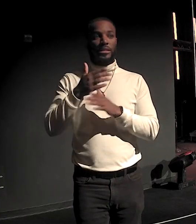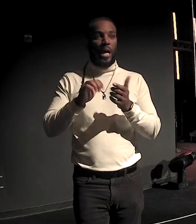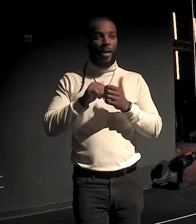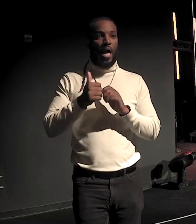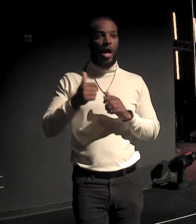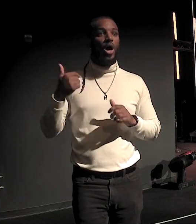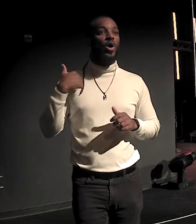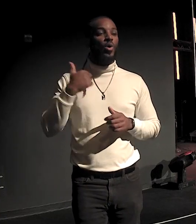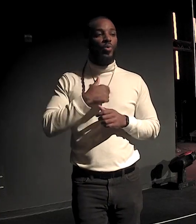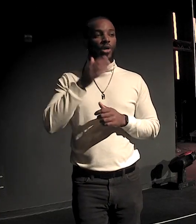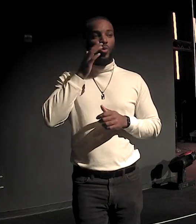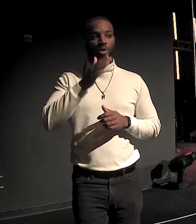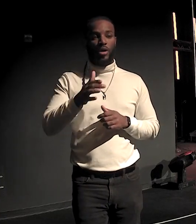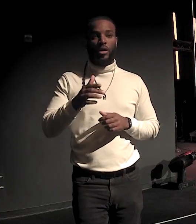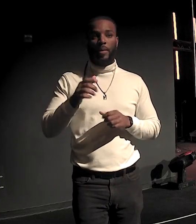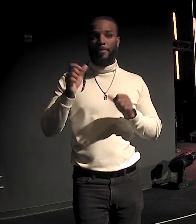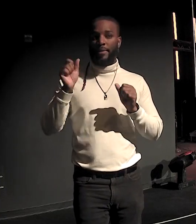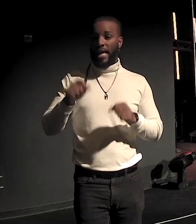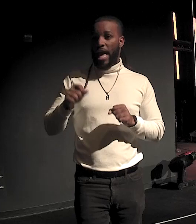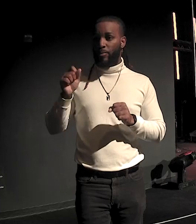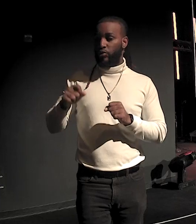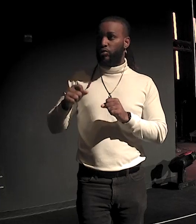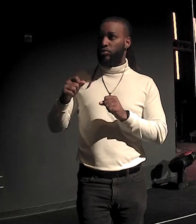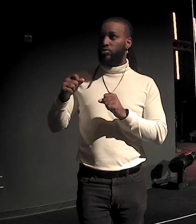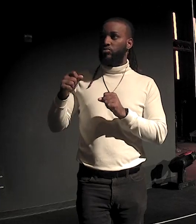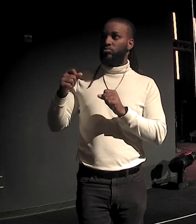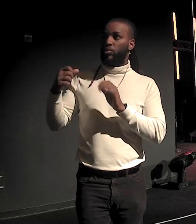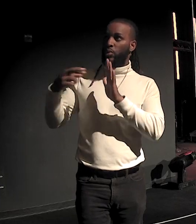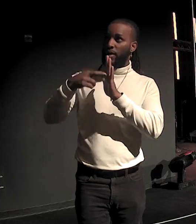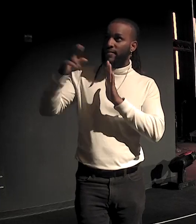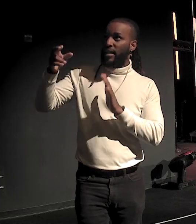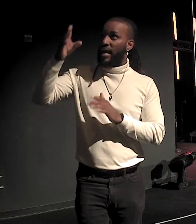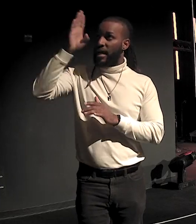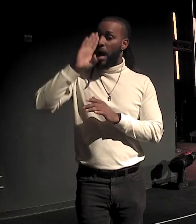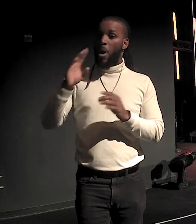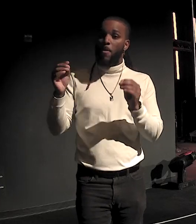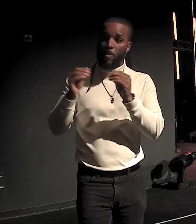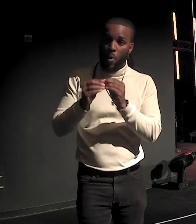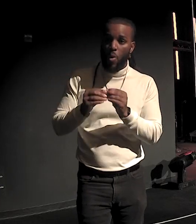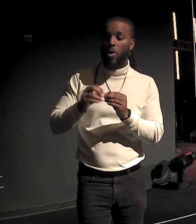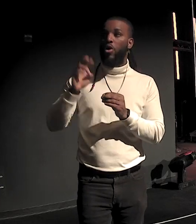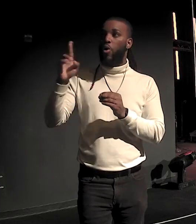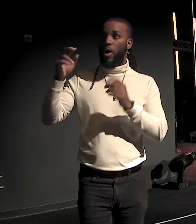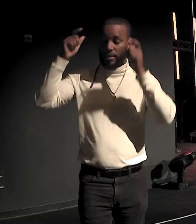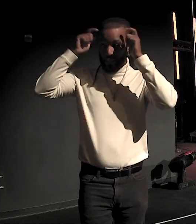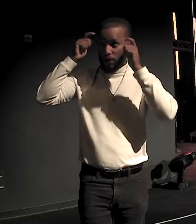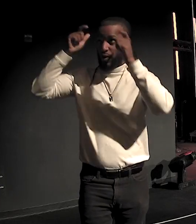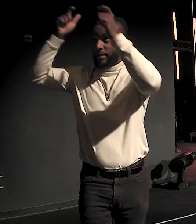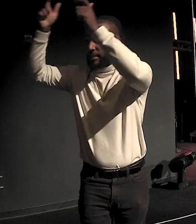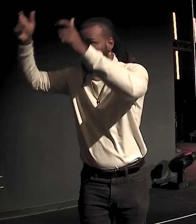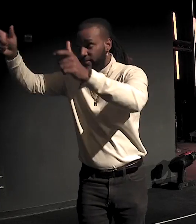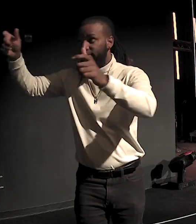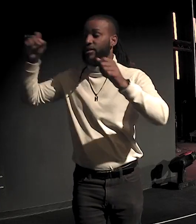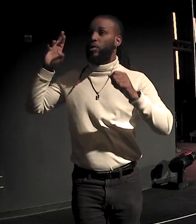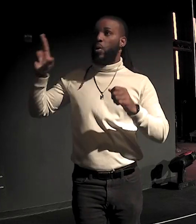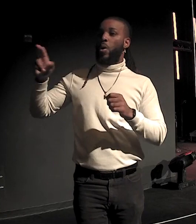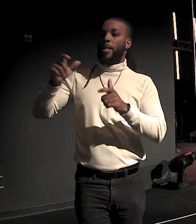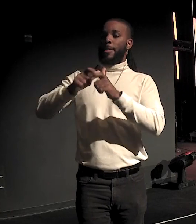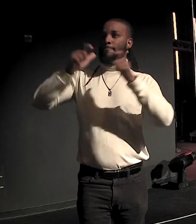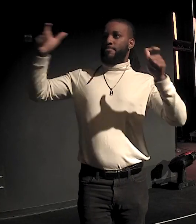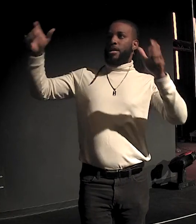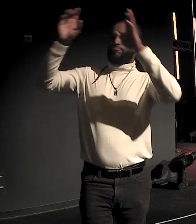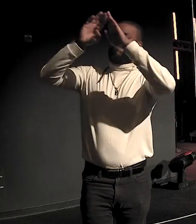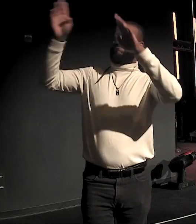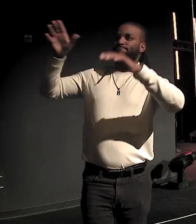that we would be able to reflect God more or lay crowns at his feet or the mansion that he has prepared for